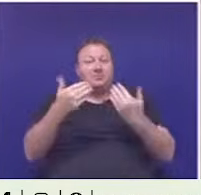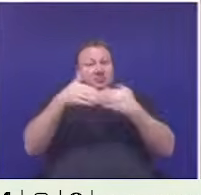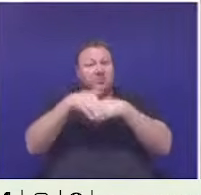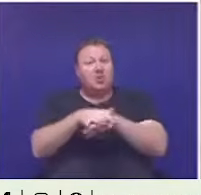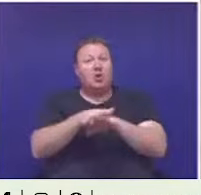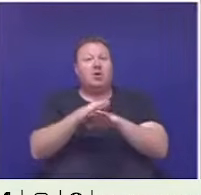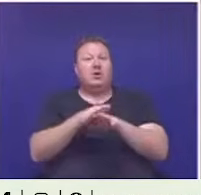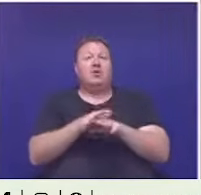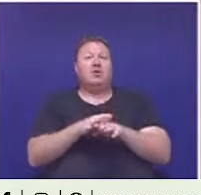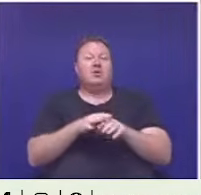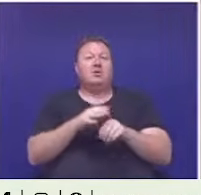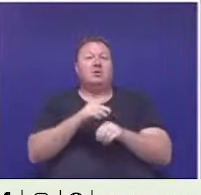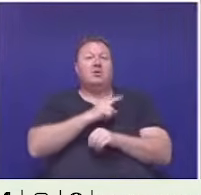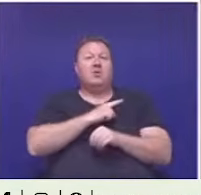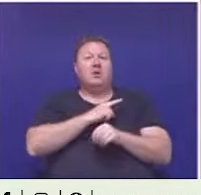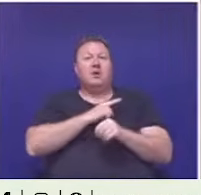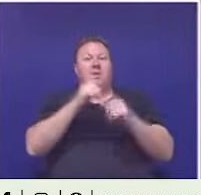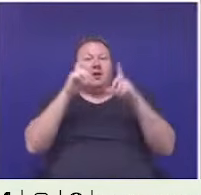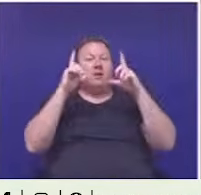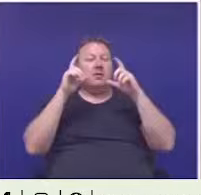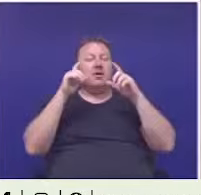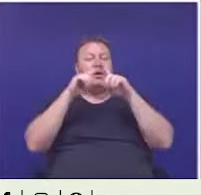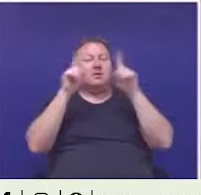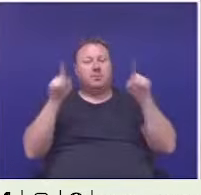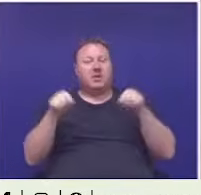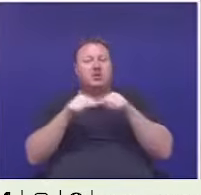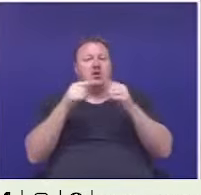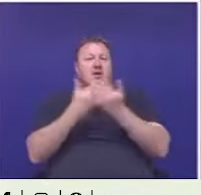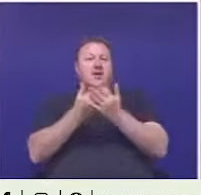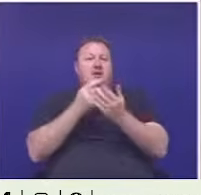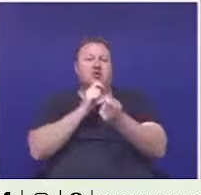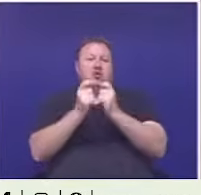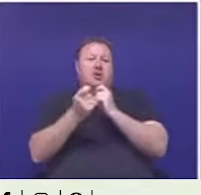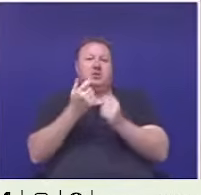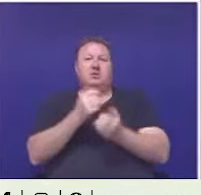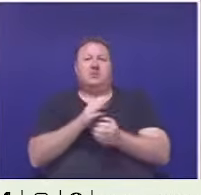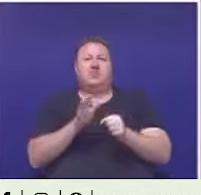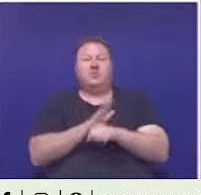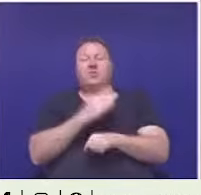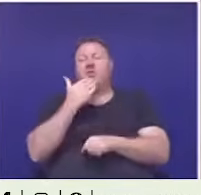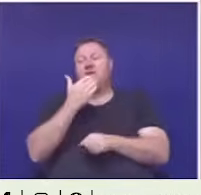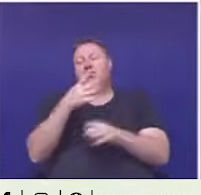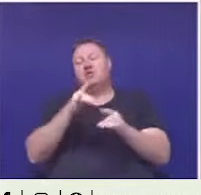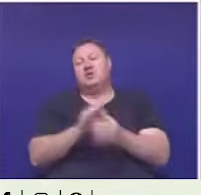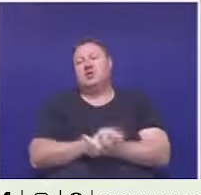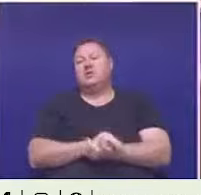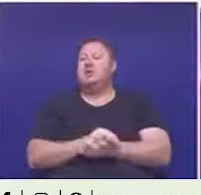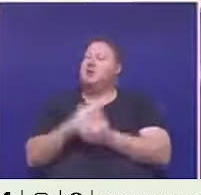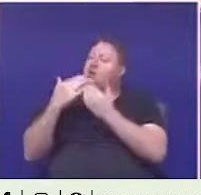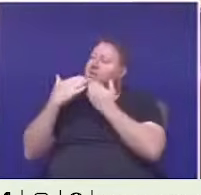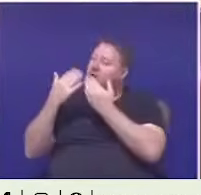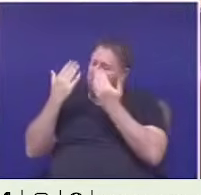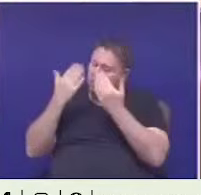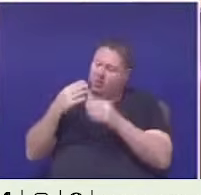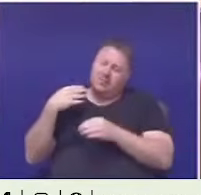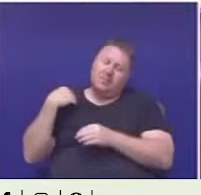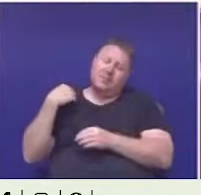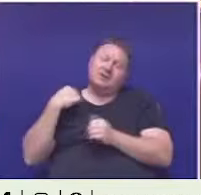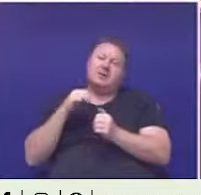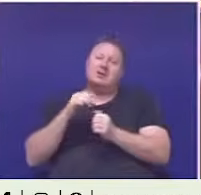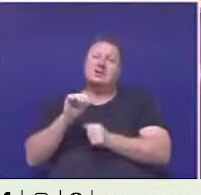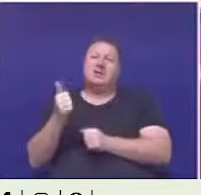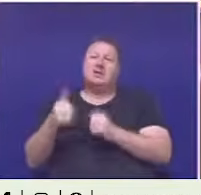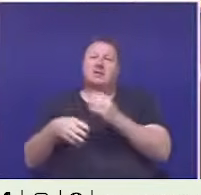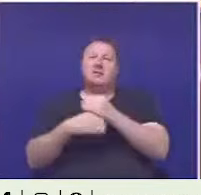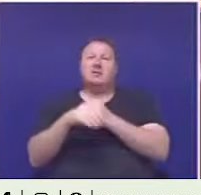can change the picture that we have been seeing for a while. Thank you, Chair. Thank you, Honorable Minister. The next follow-up question